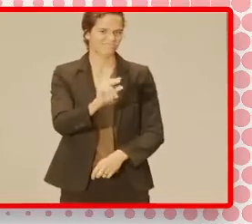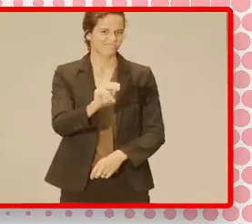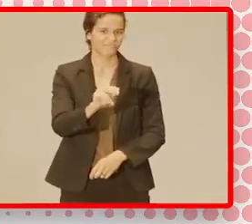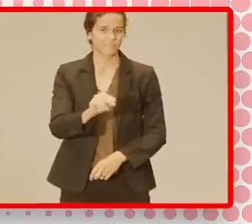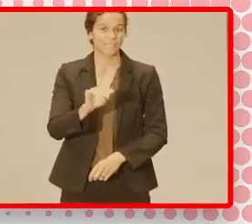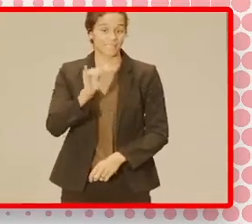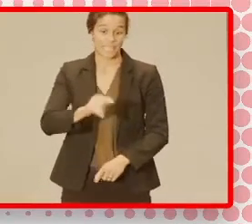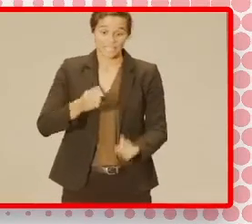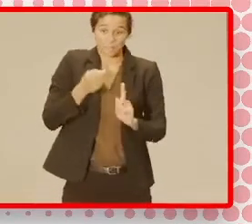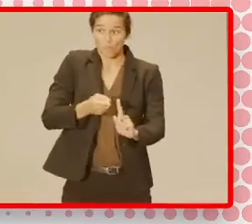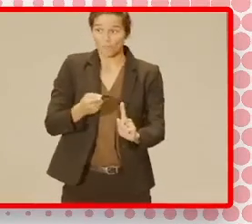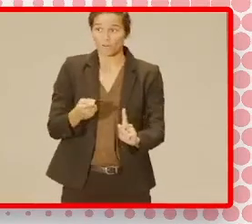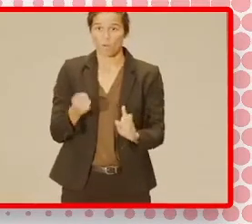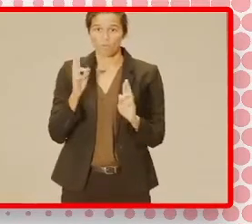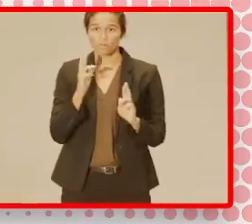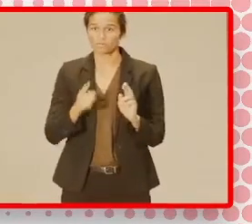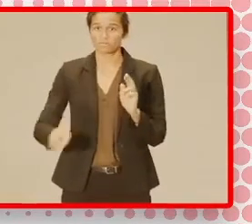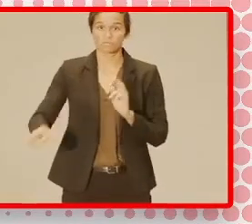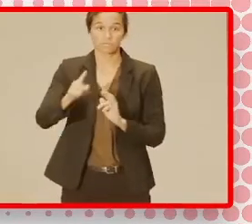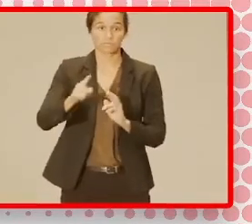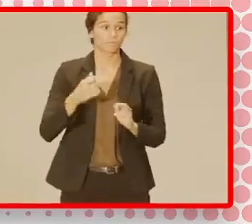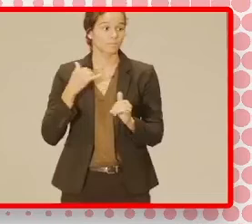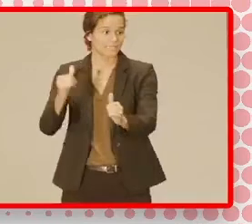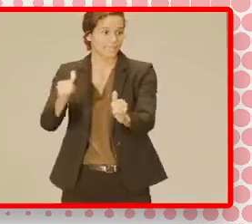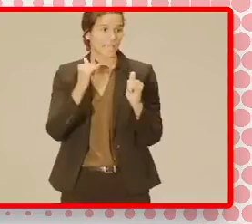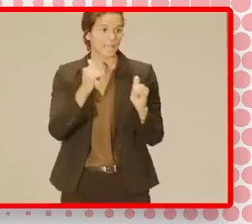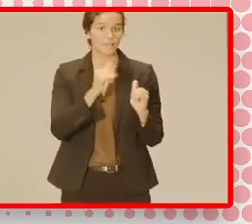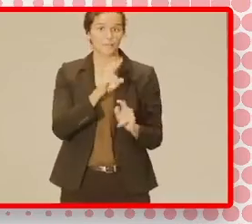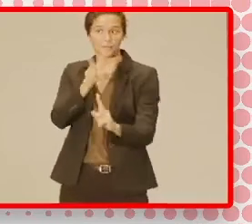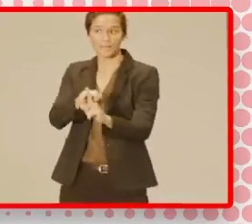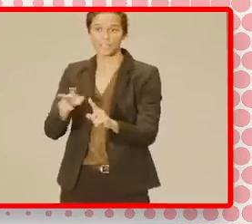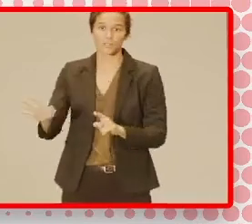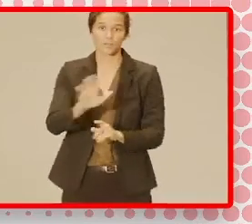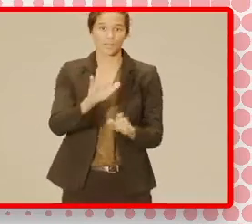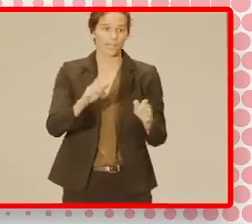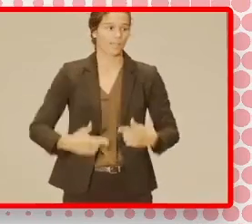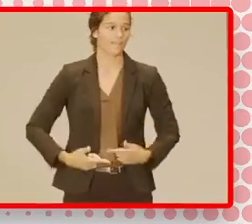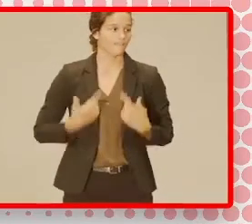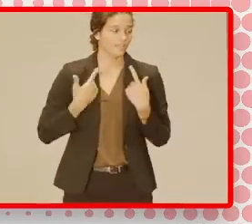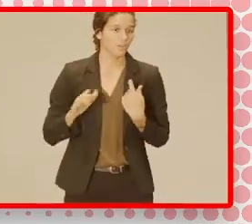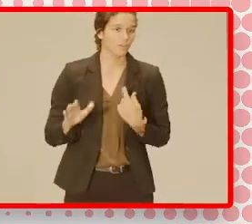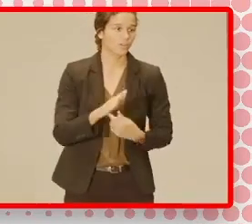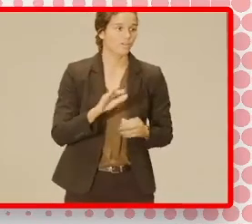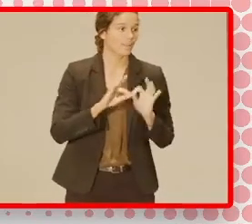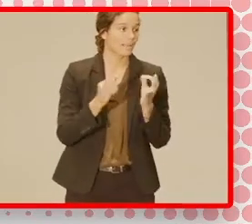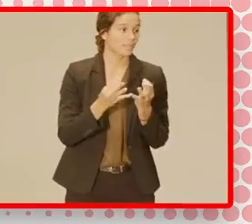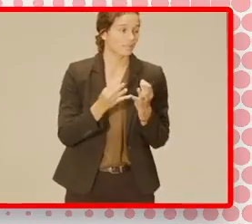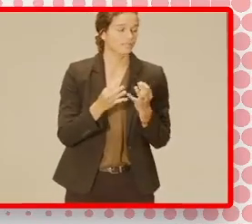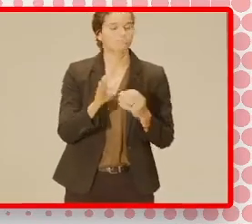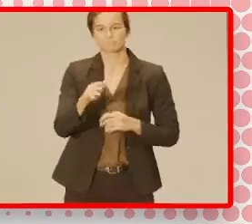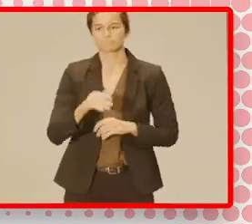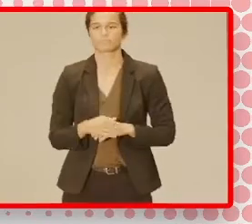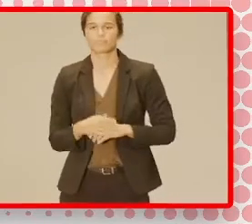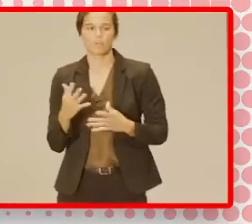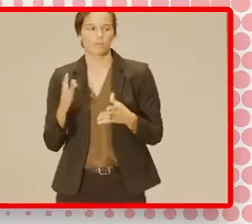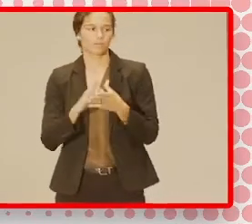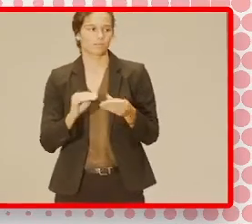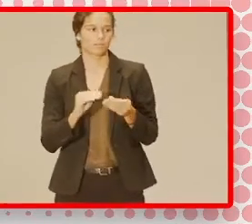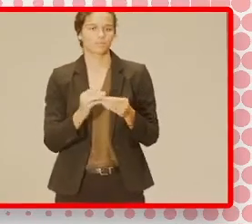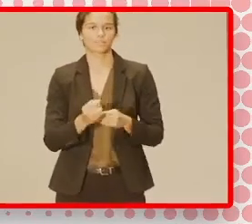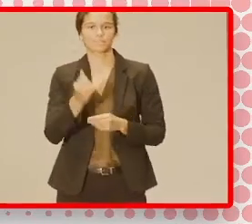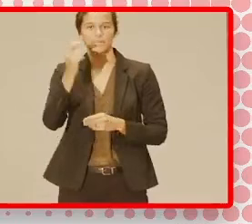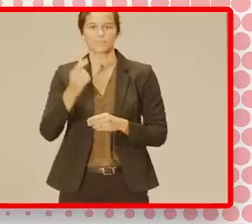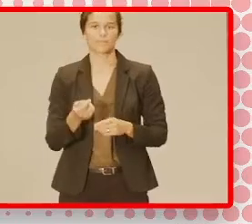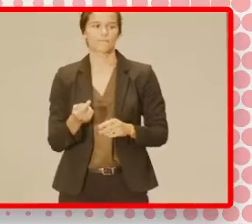help apply to your children and to your family and even your life. So I'm going to share a little bit about where all this came from. I own a sales